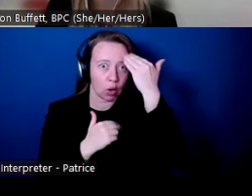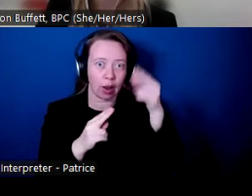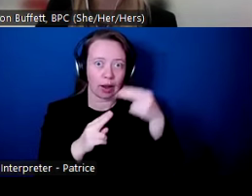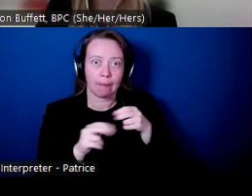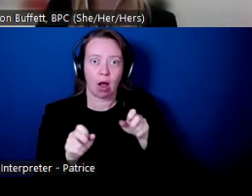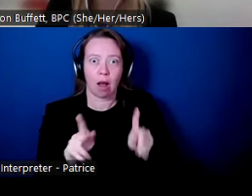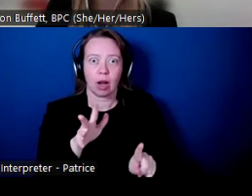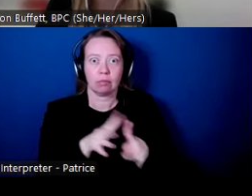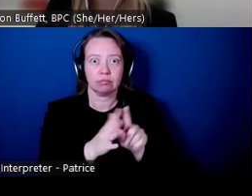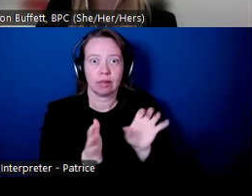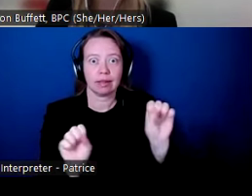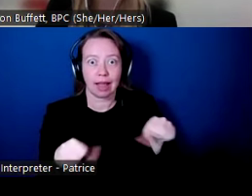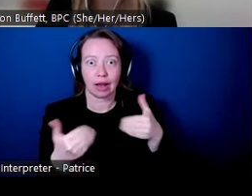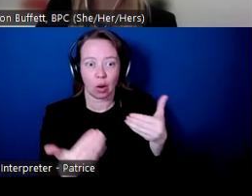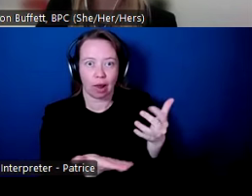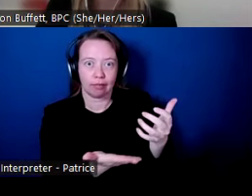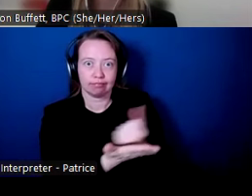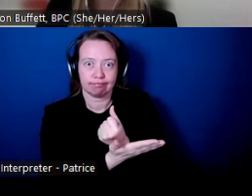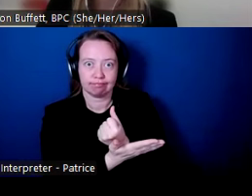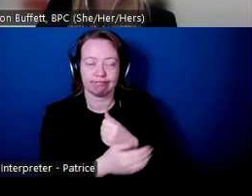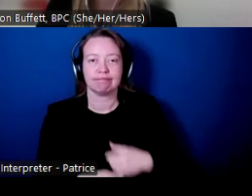Next slide, please.